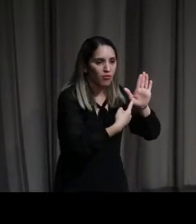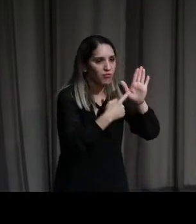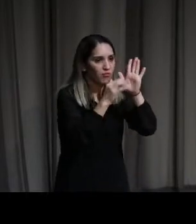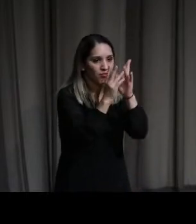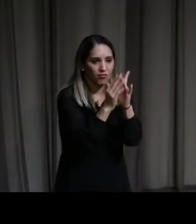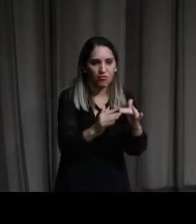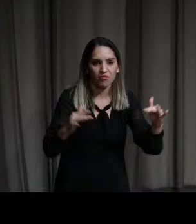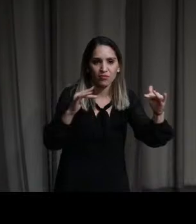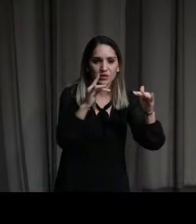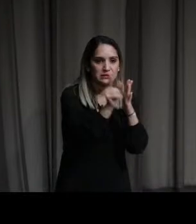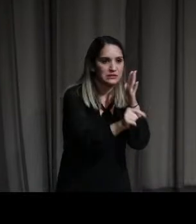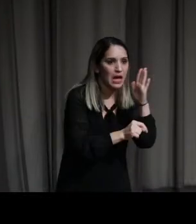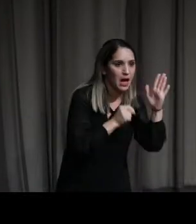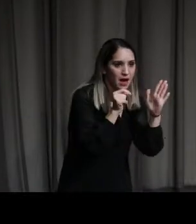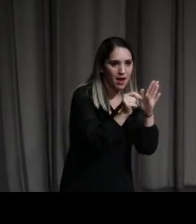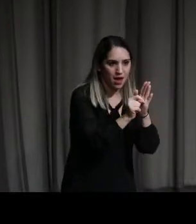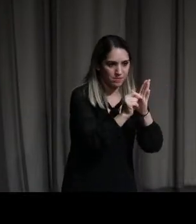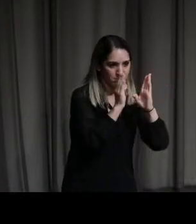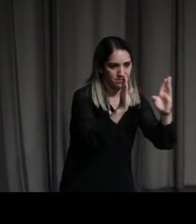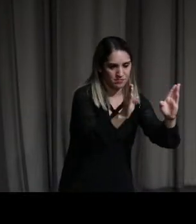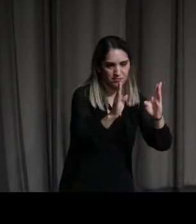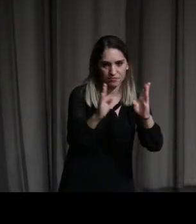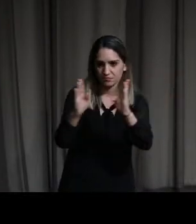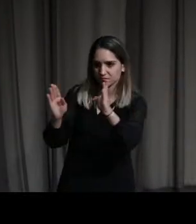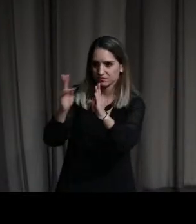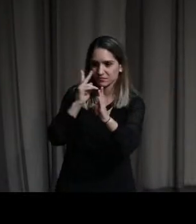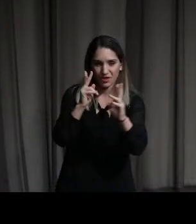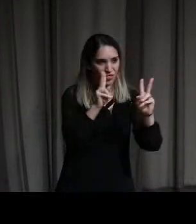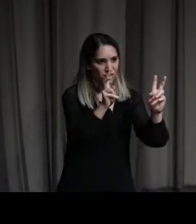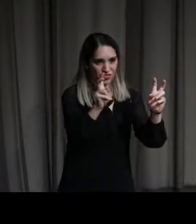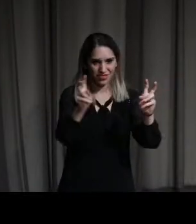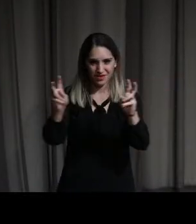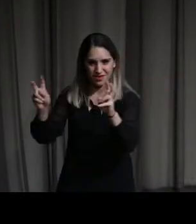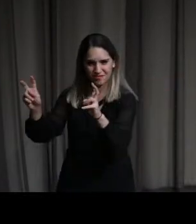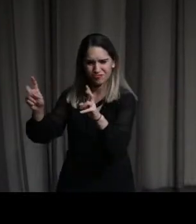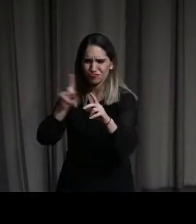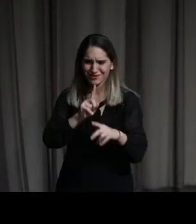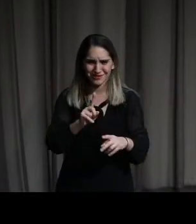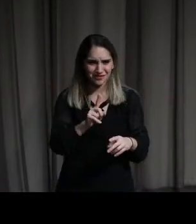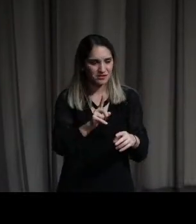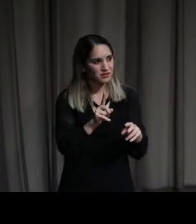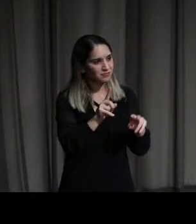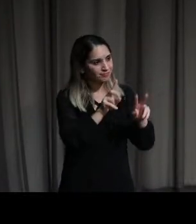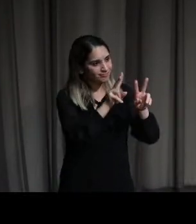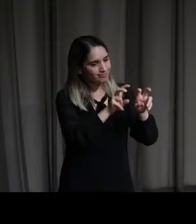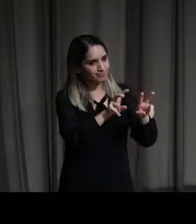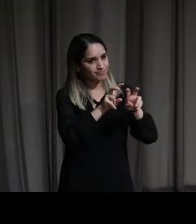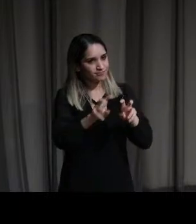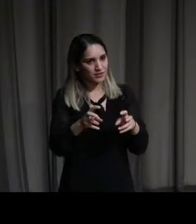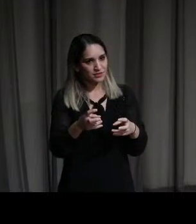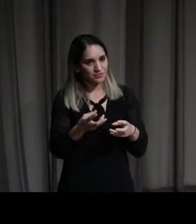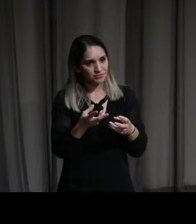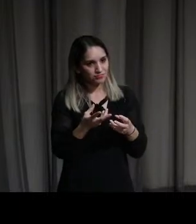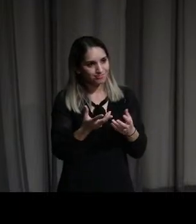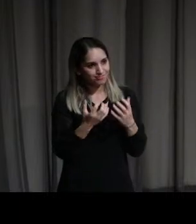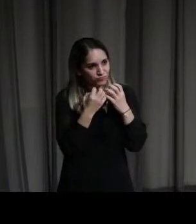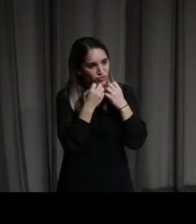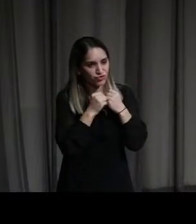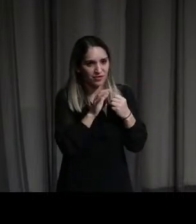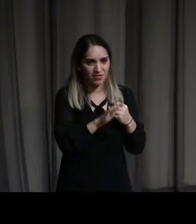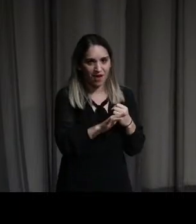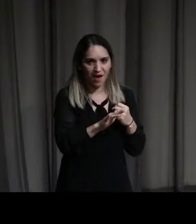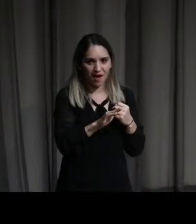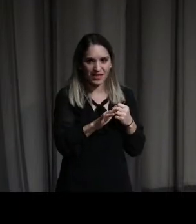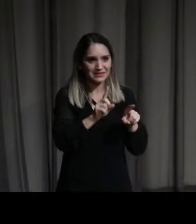and the various themes, you have to appreciate the skill of being able to paint in all these different styles. That's